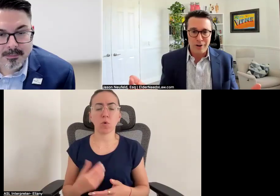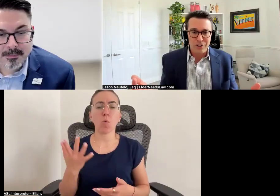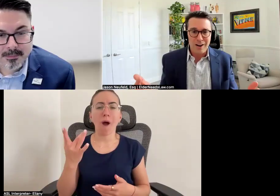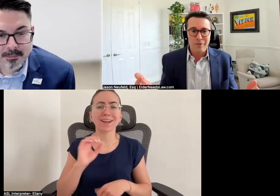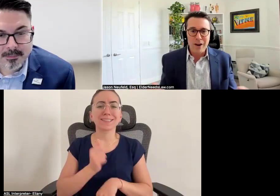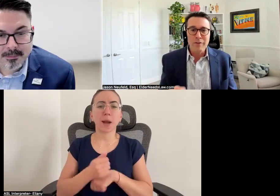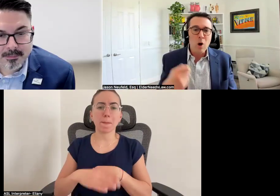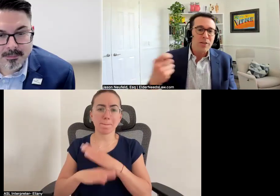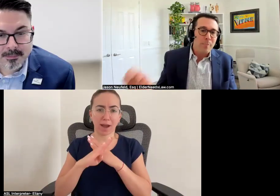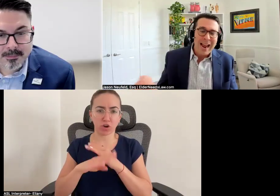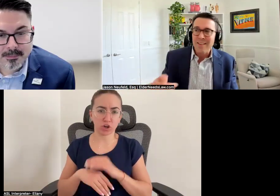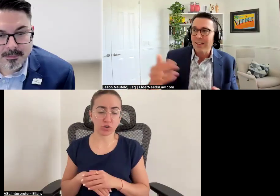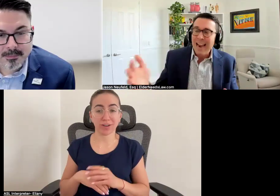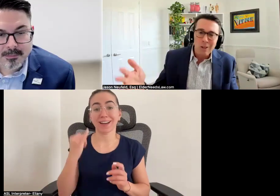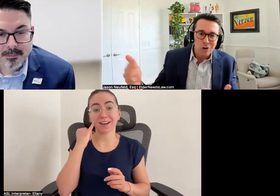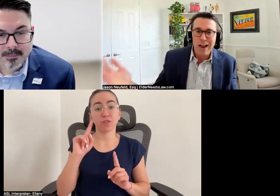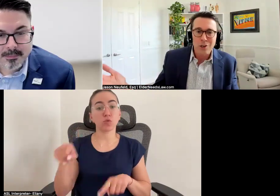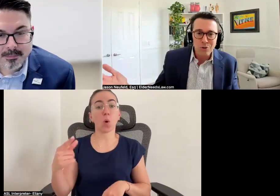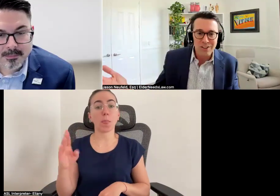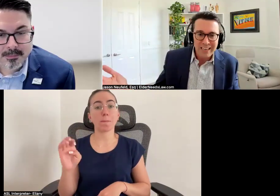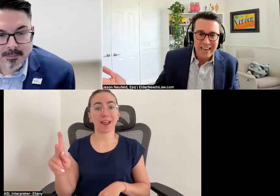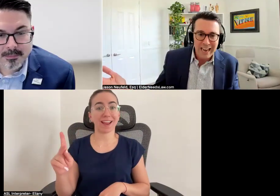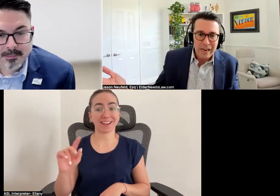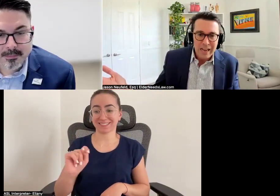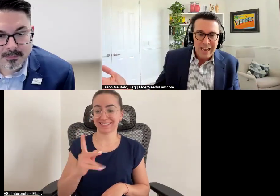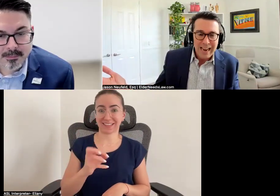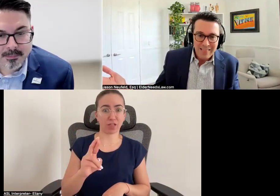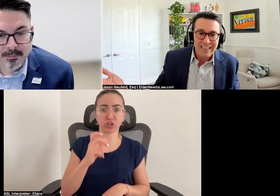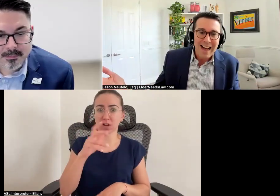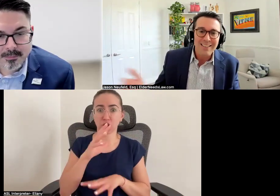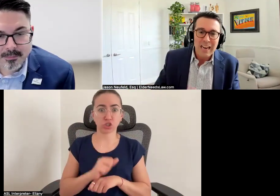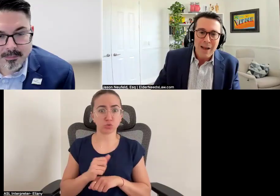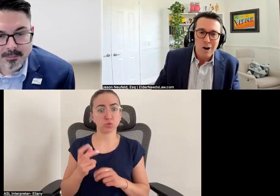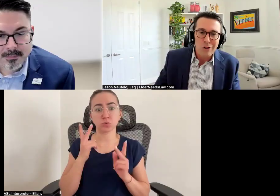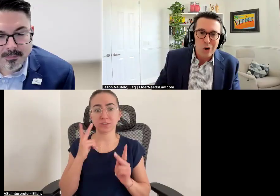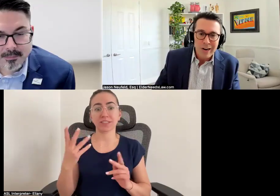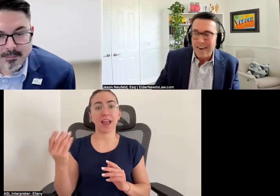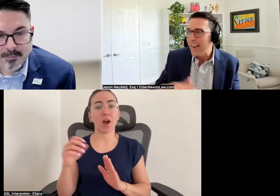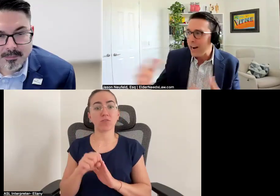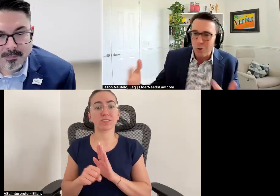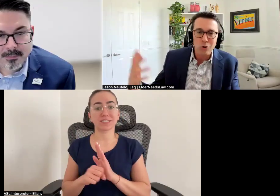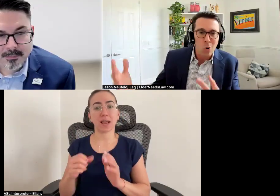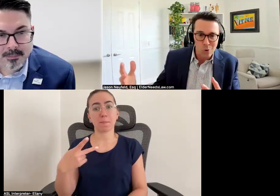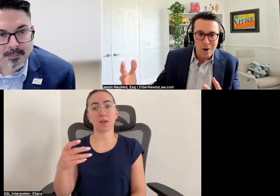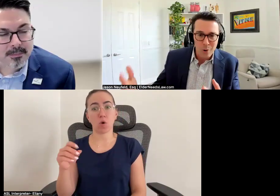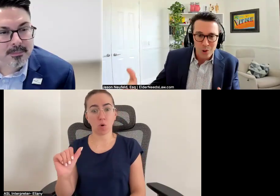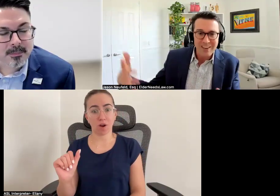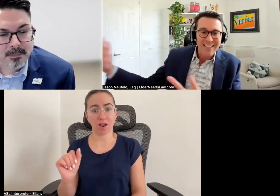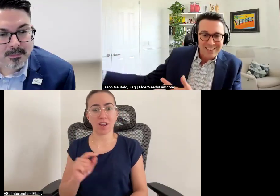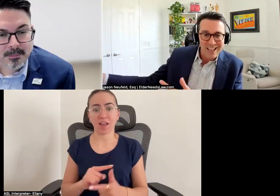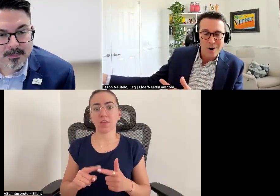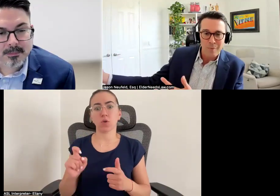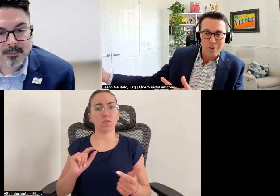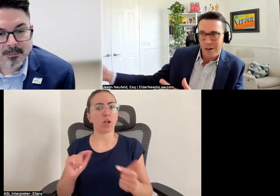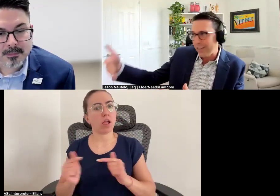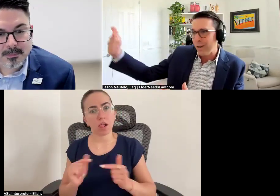barrier for yourself, right? If you go to the bank and the teller is not used to seeing this out-of-state power of attorney, now you got to go through this whole rigmarole of getting